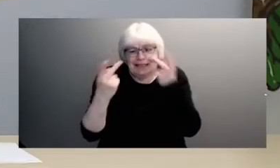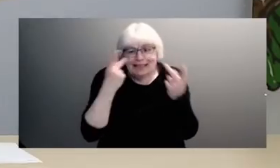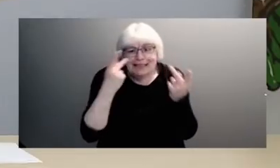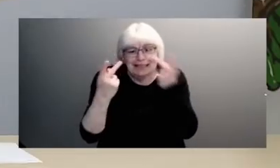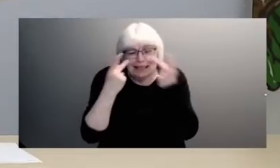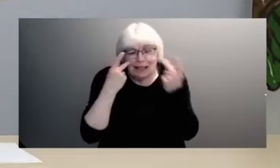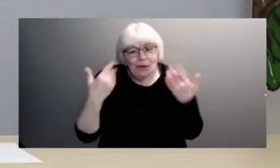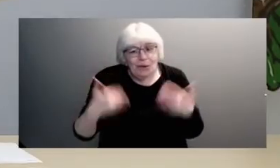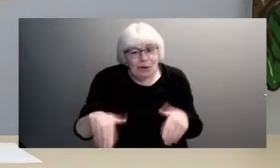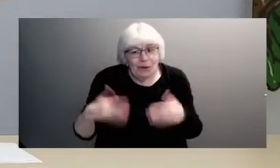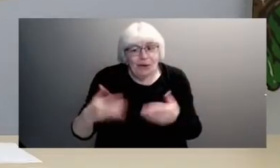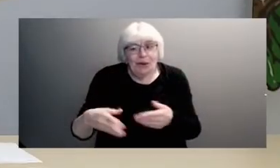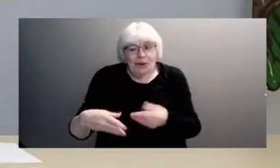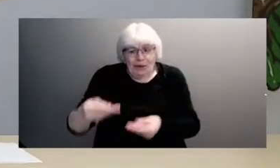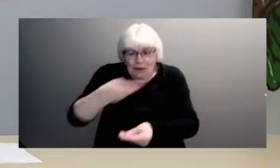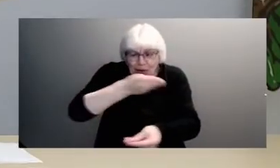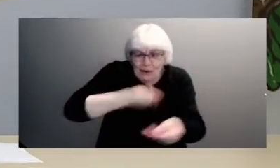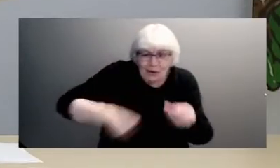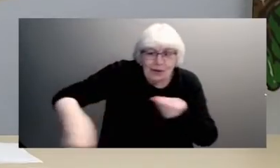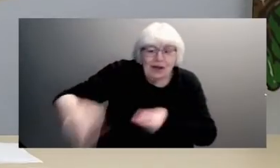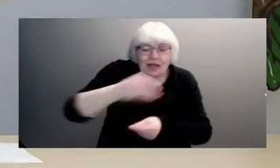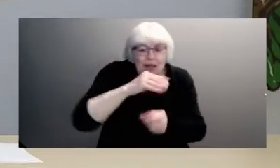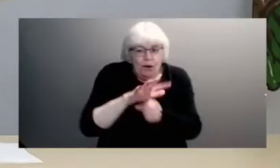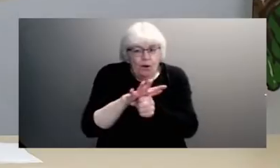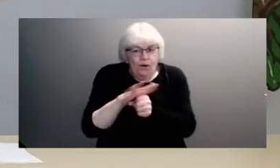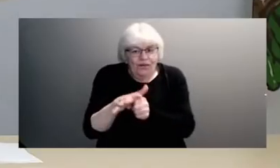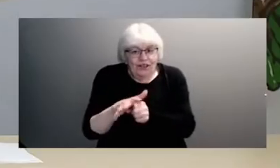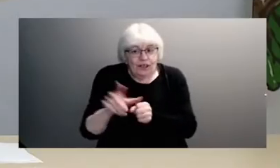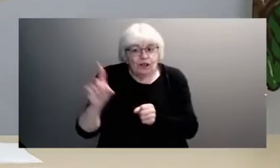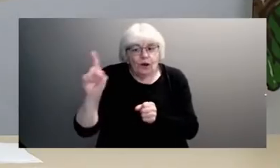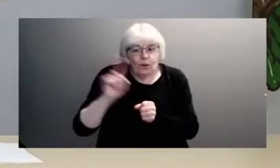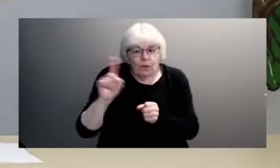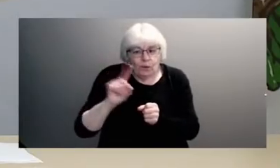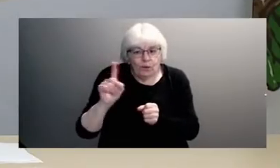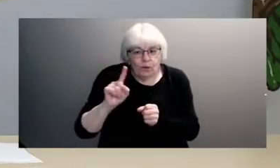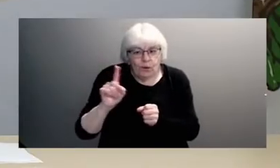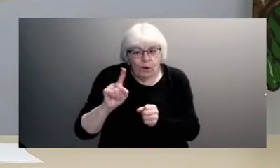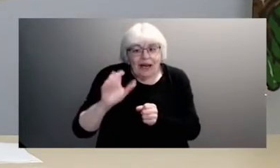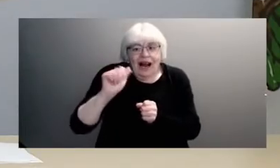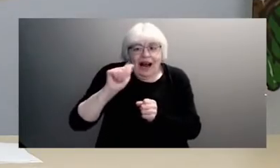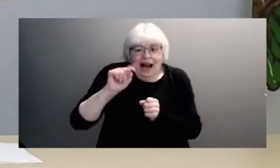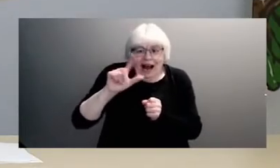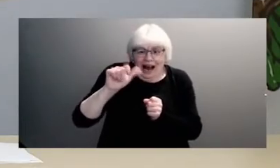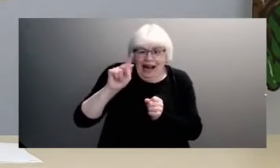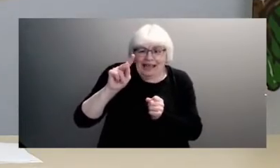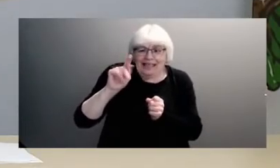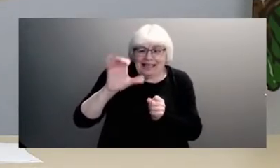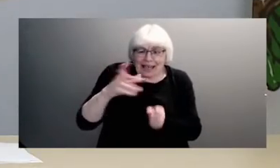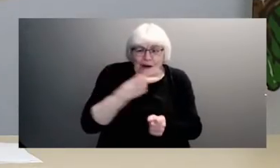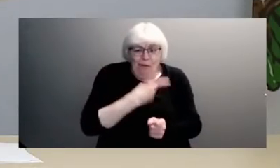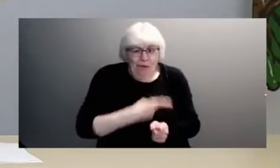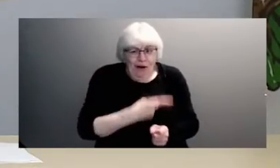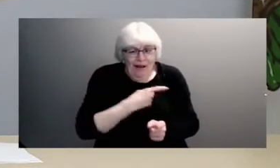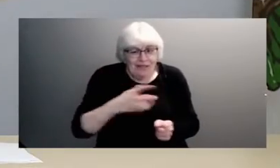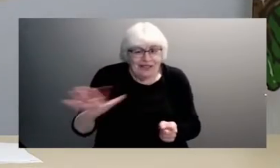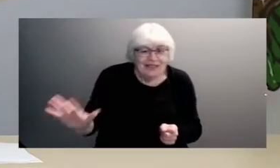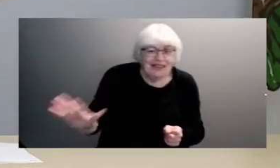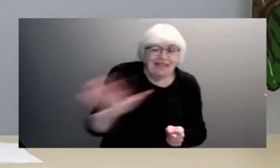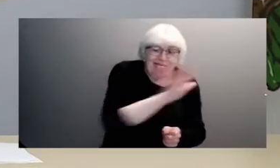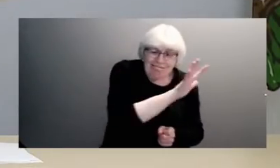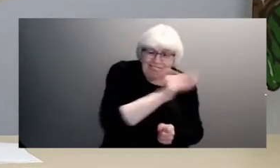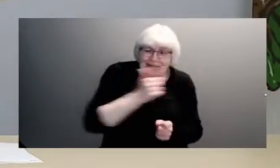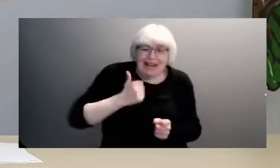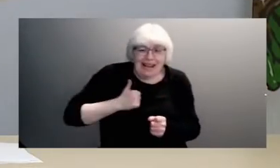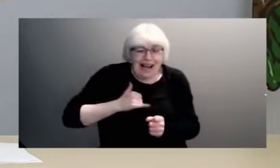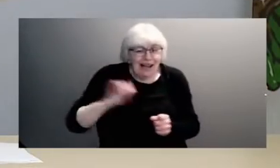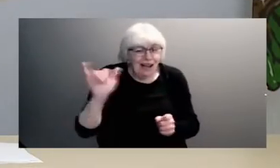internationally. So now is not the time to travel if it is not necessary. And certainly in terms of